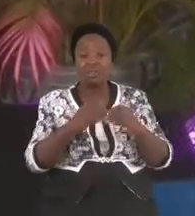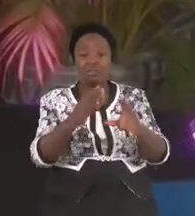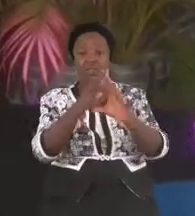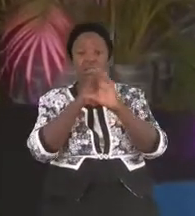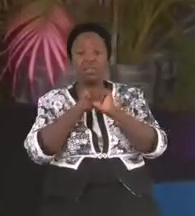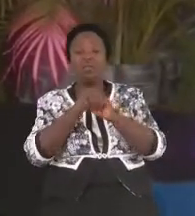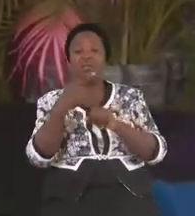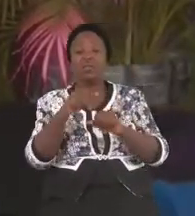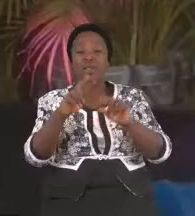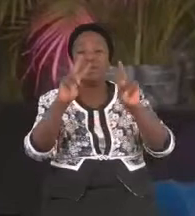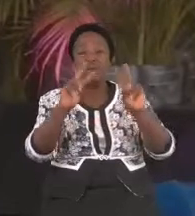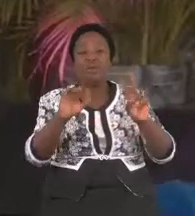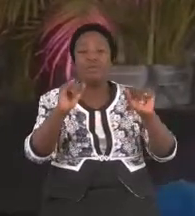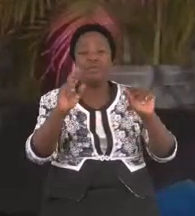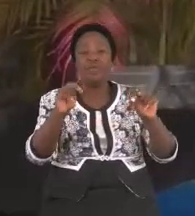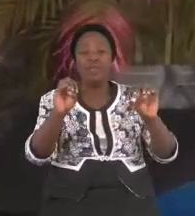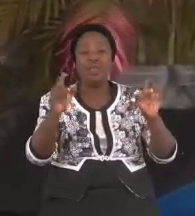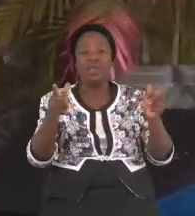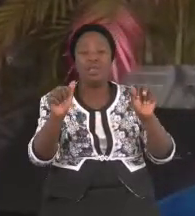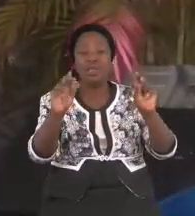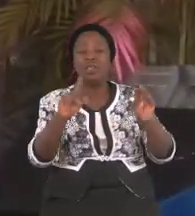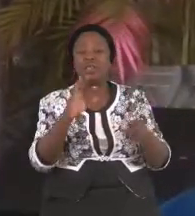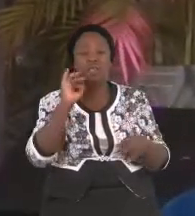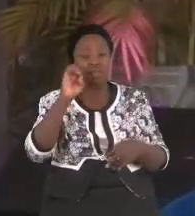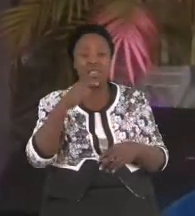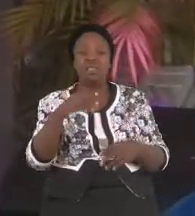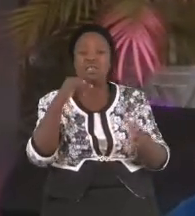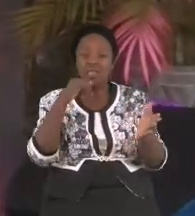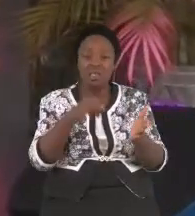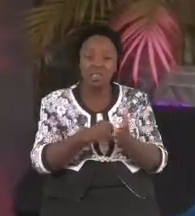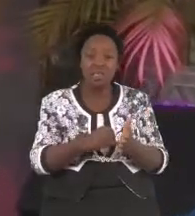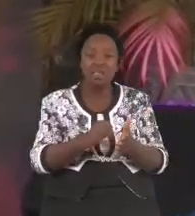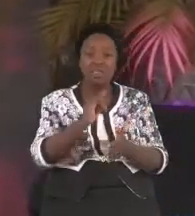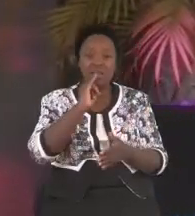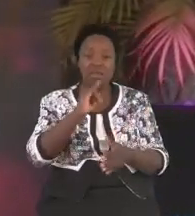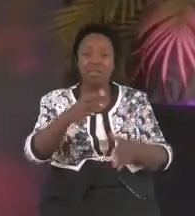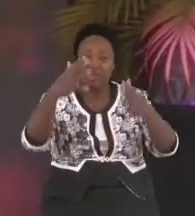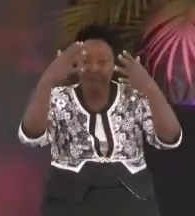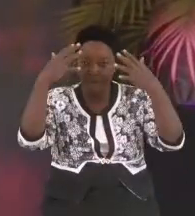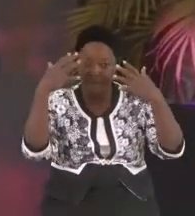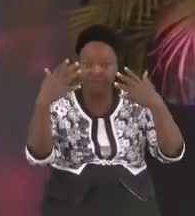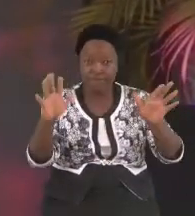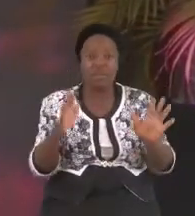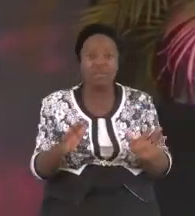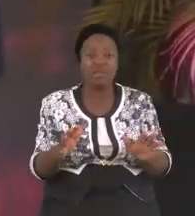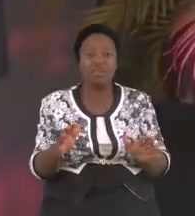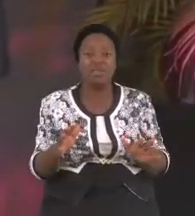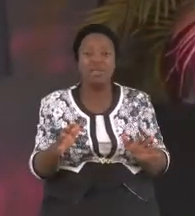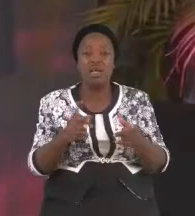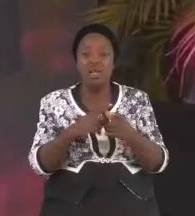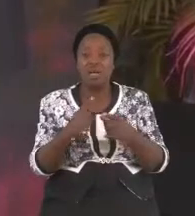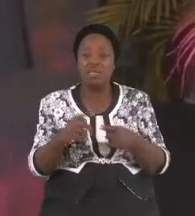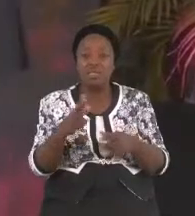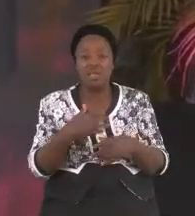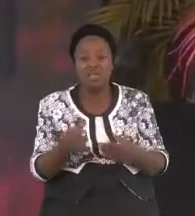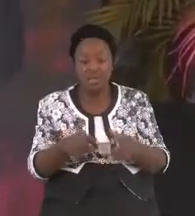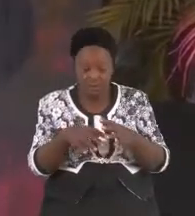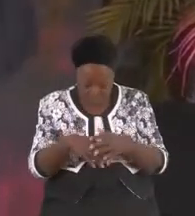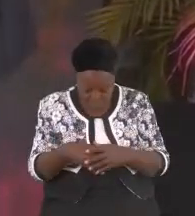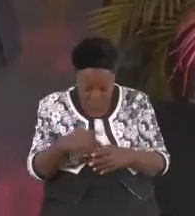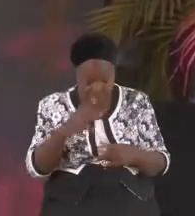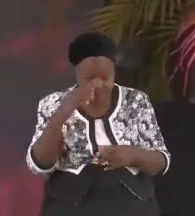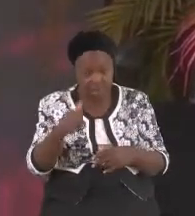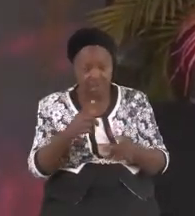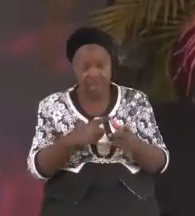said, It is finished. He bowed his head and gave up the ghost. And then in